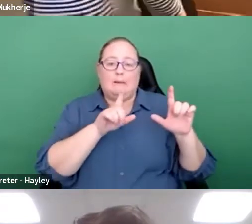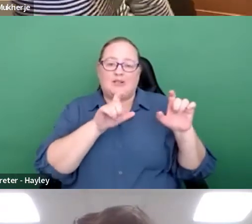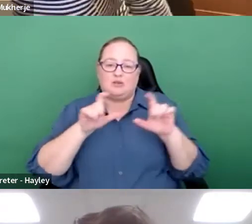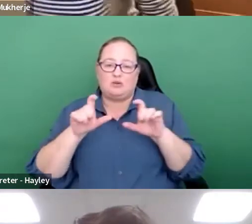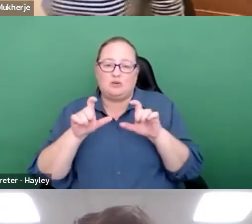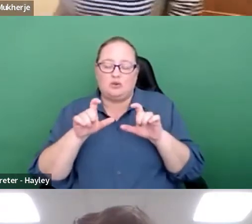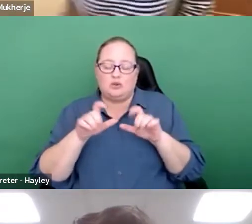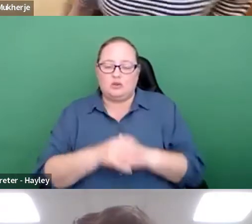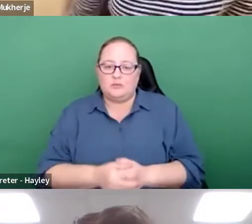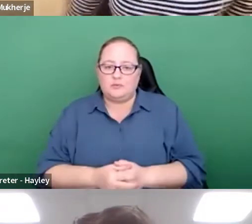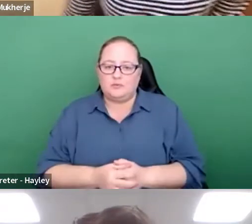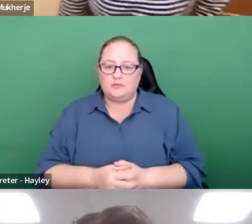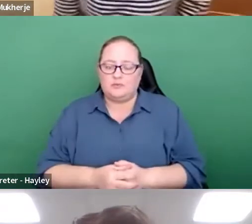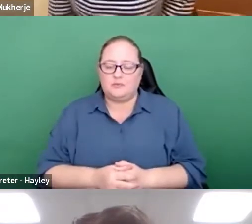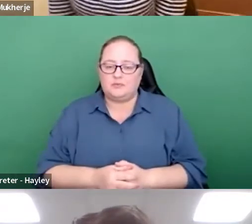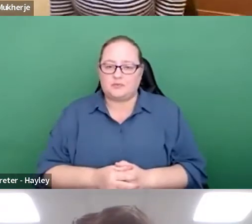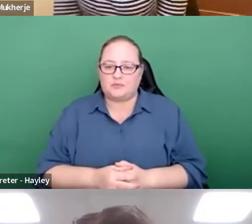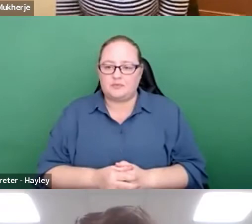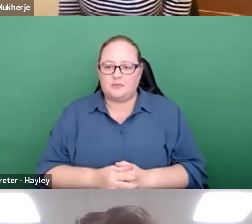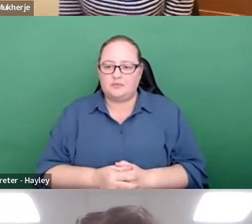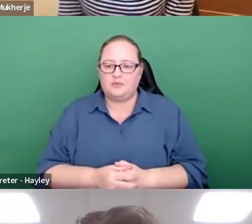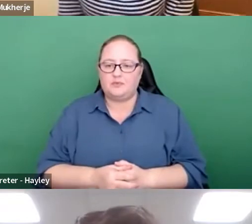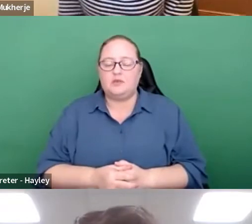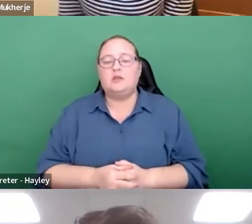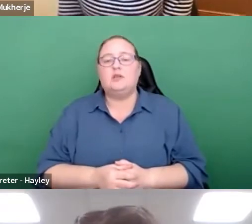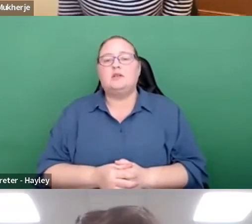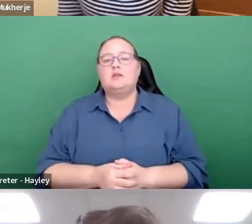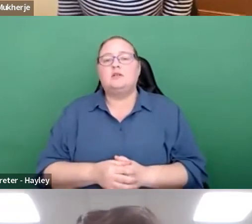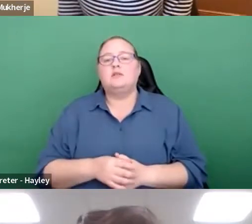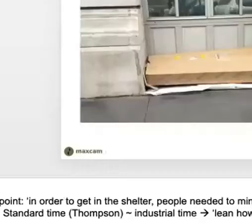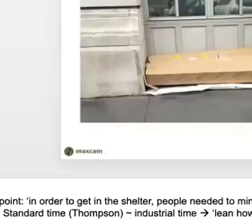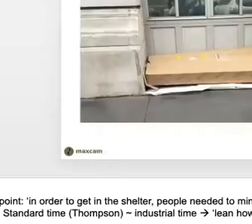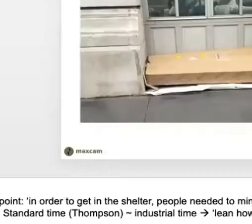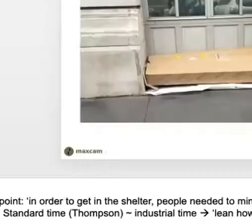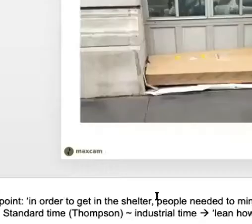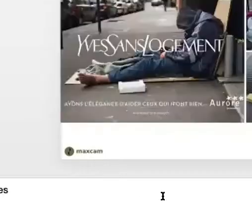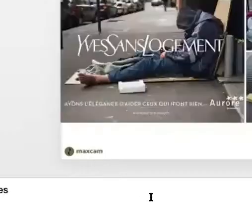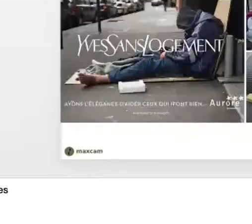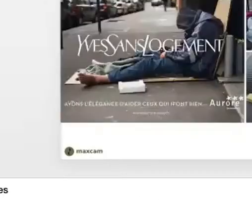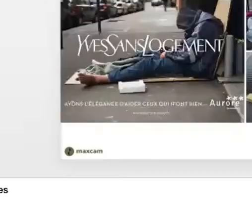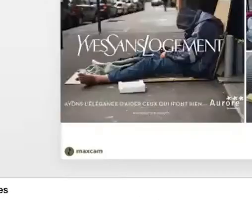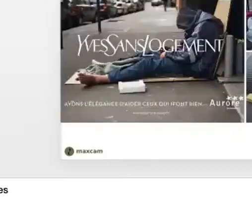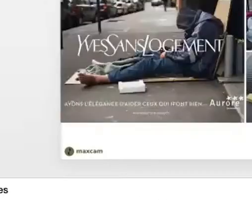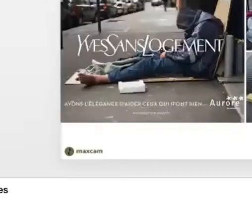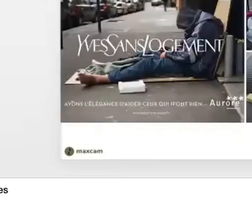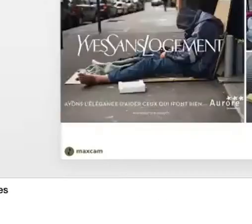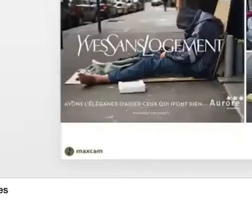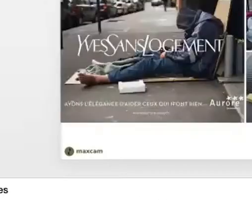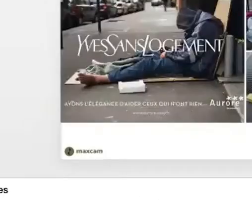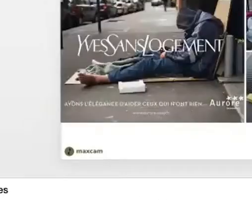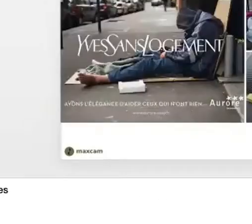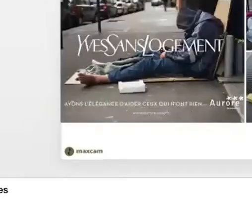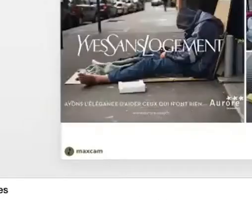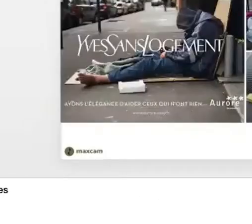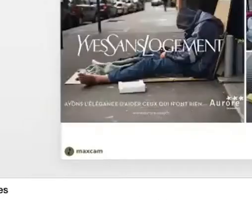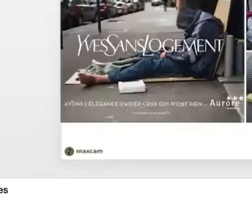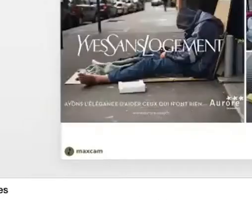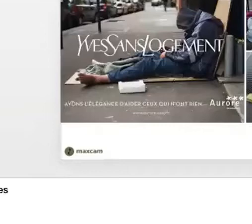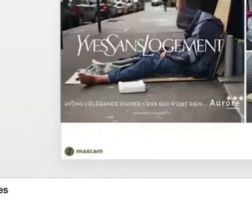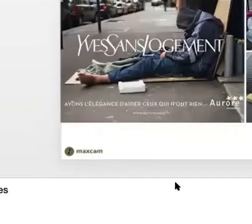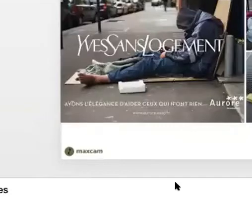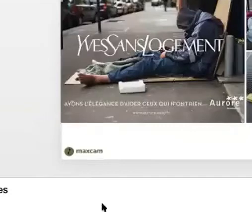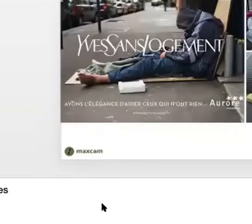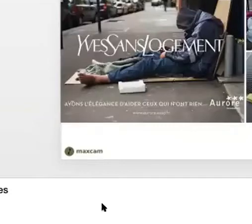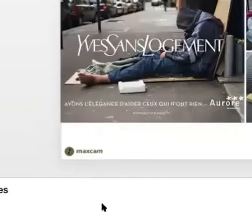I'm handing over, just to give you an idea of what it is that I was looking